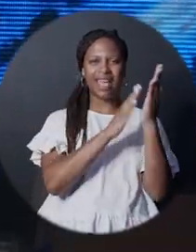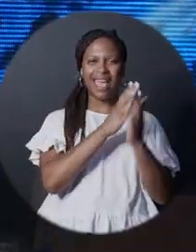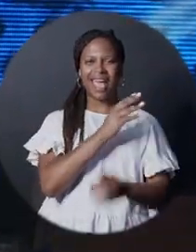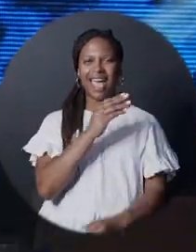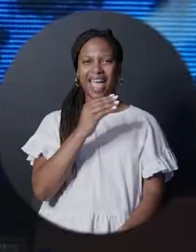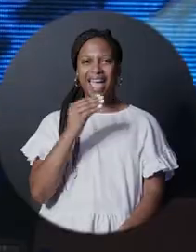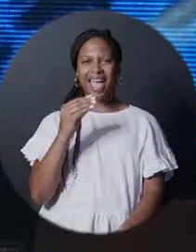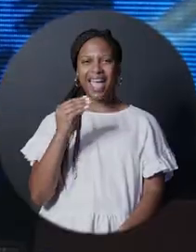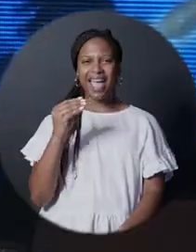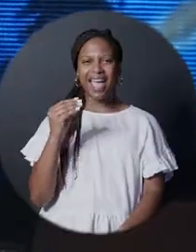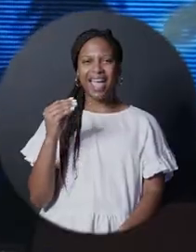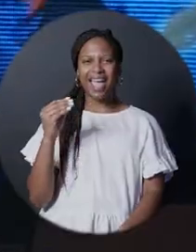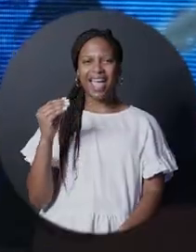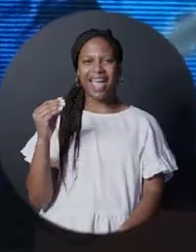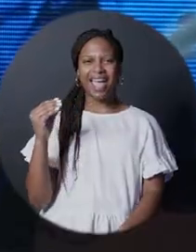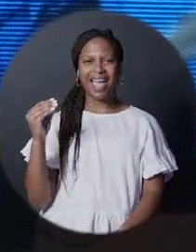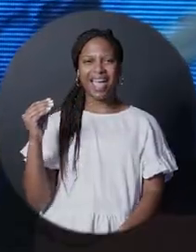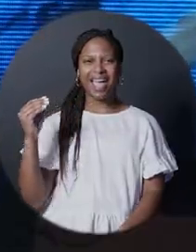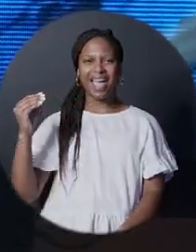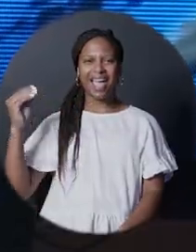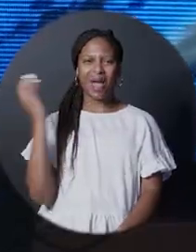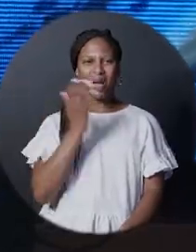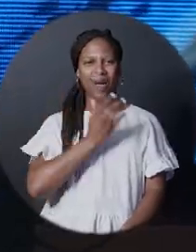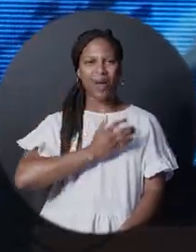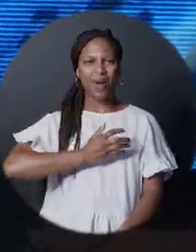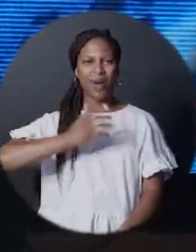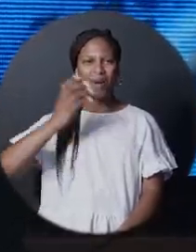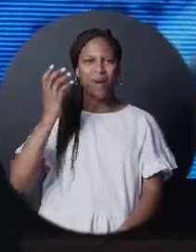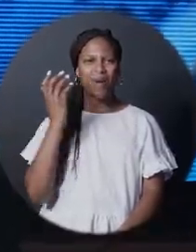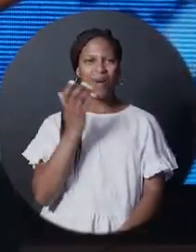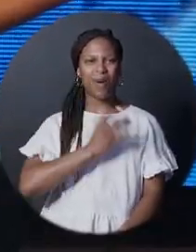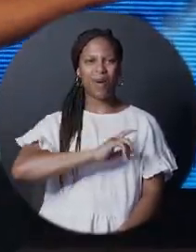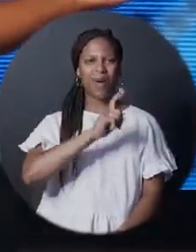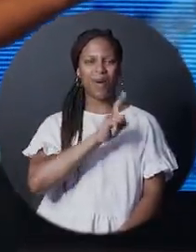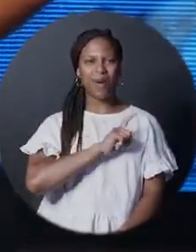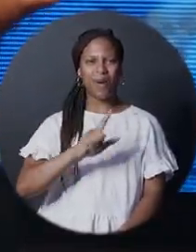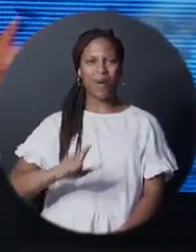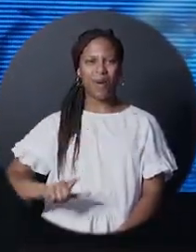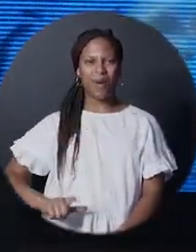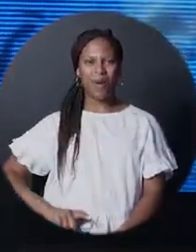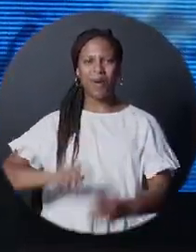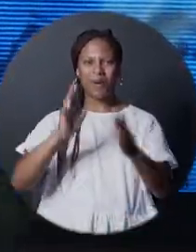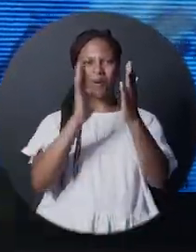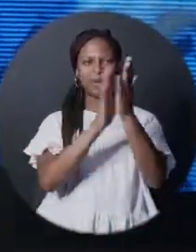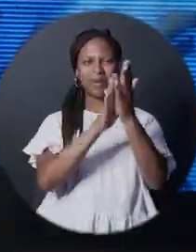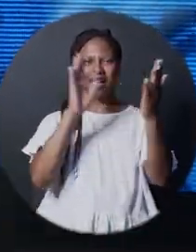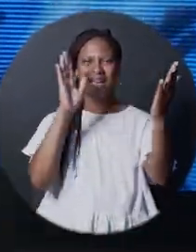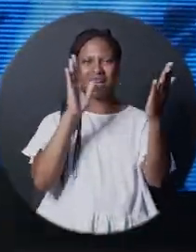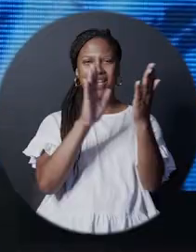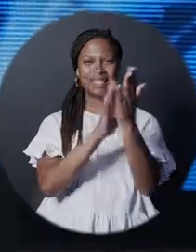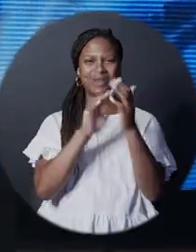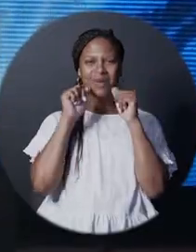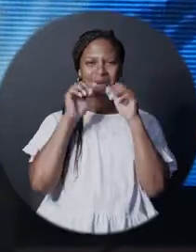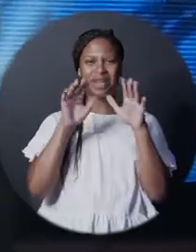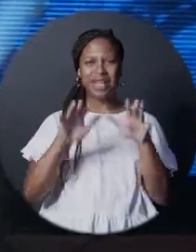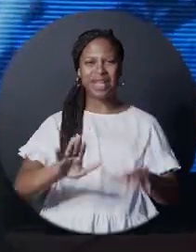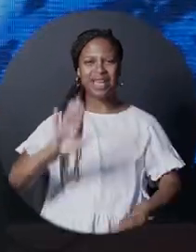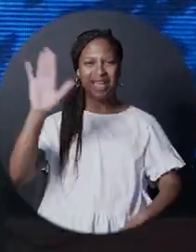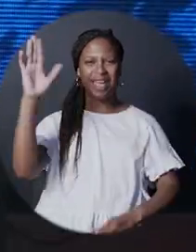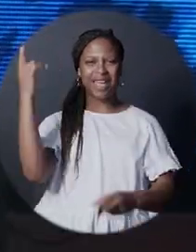praise. Oh, Lord, we praise your name. Oh, Lord, we bless your name.